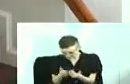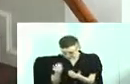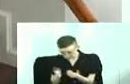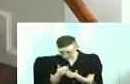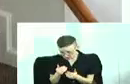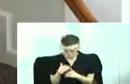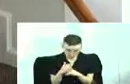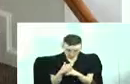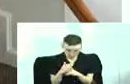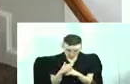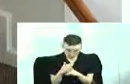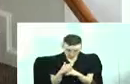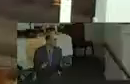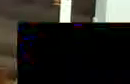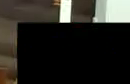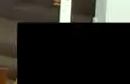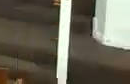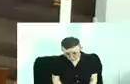on in.